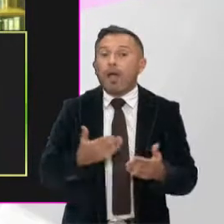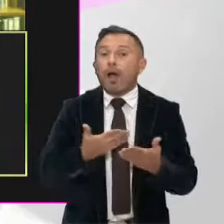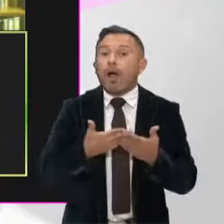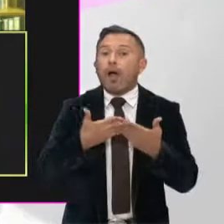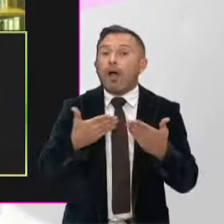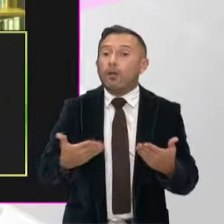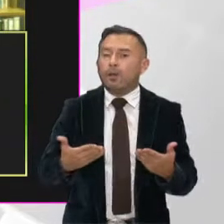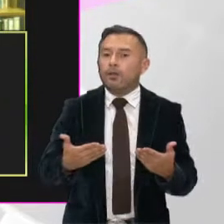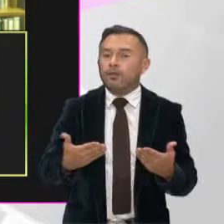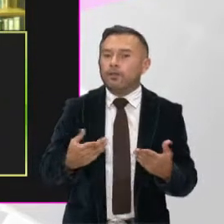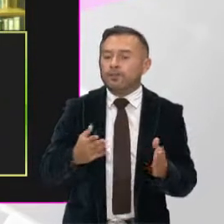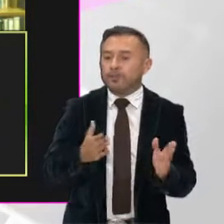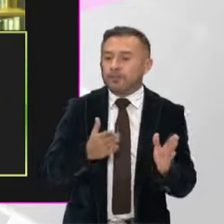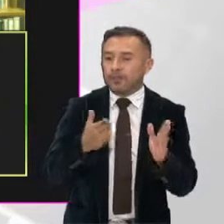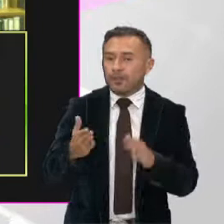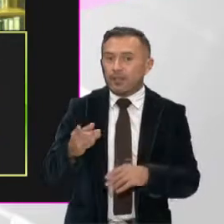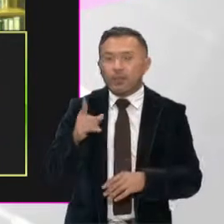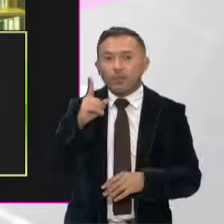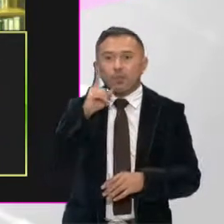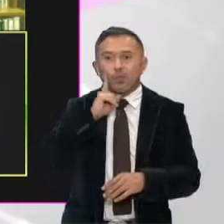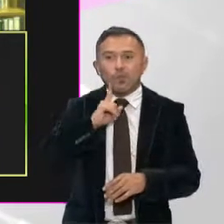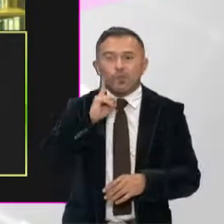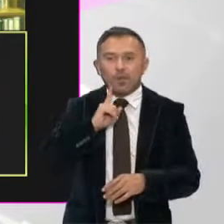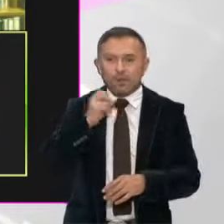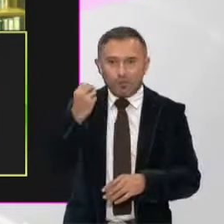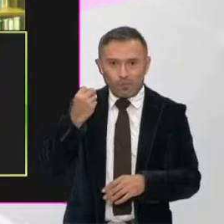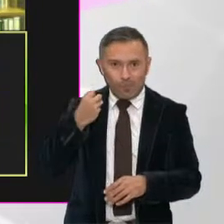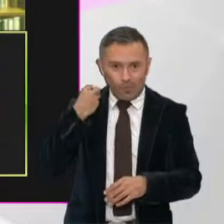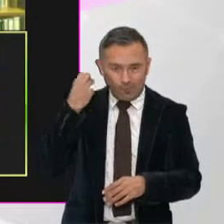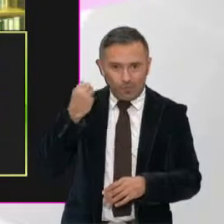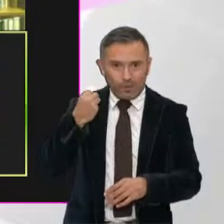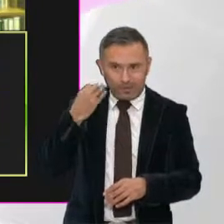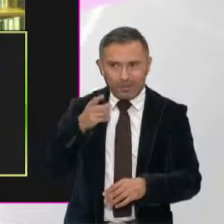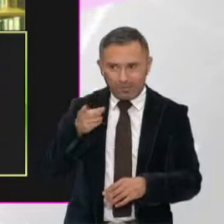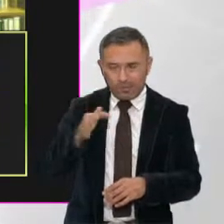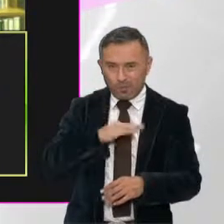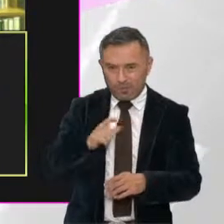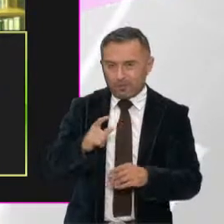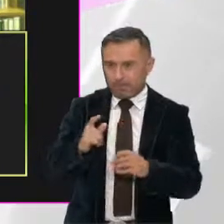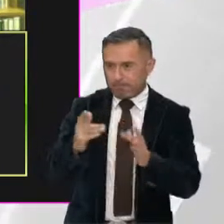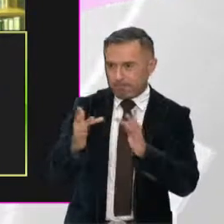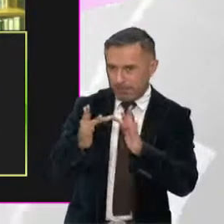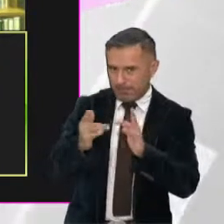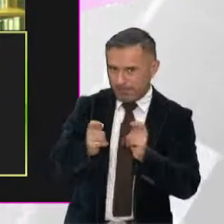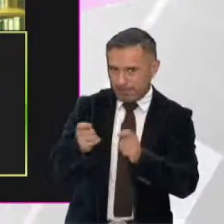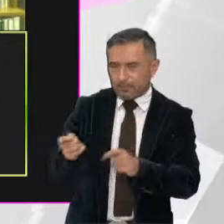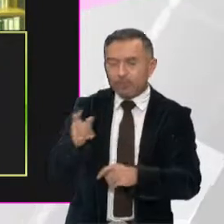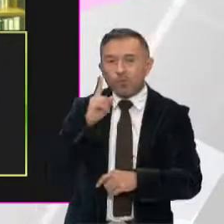So now I would like to give the floor to our next speaker.